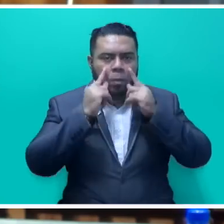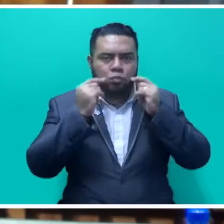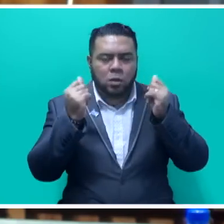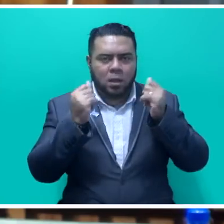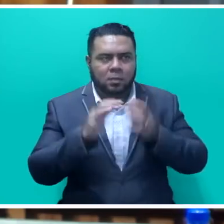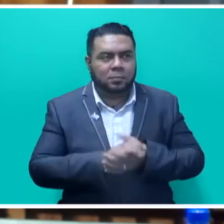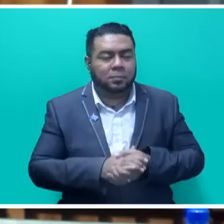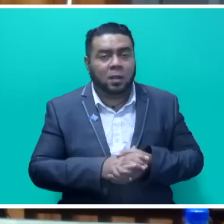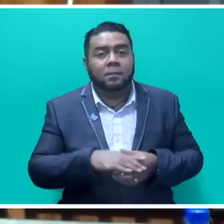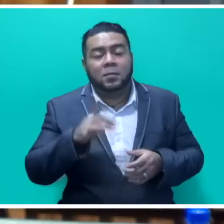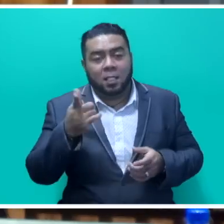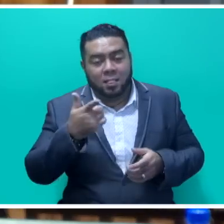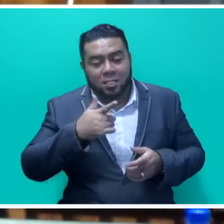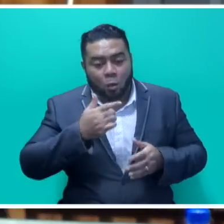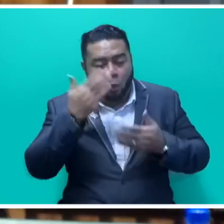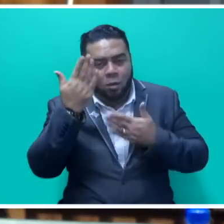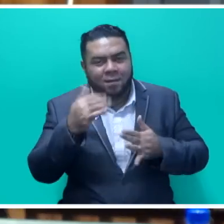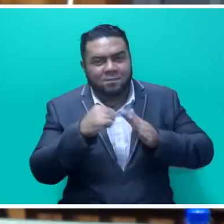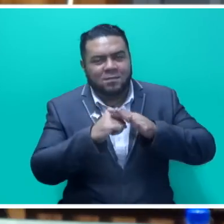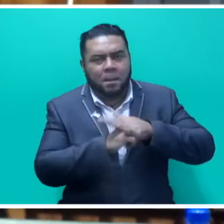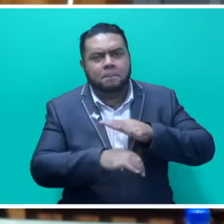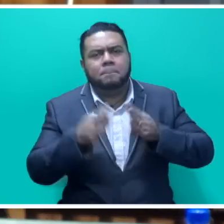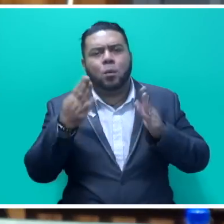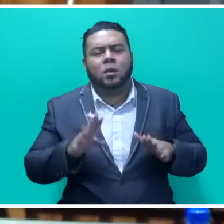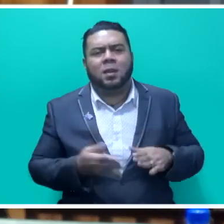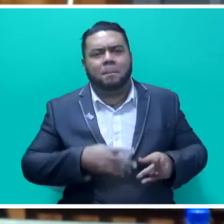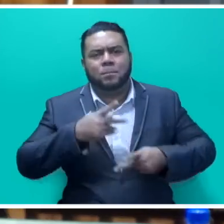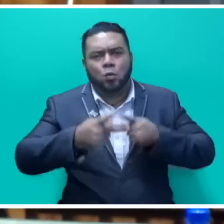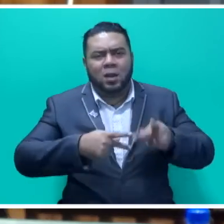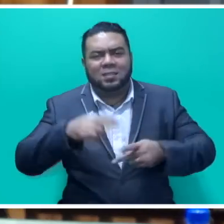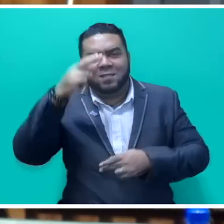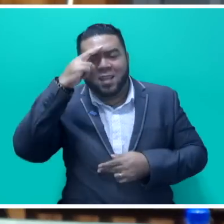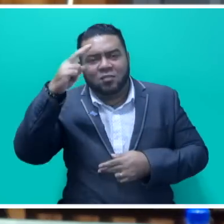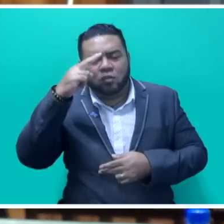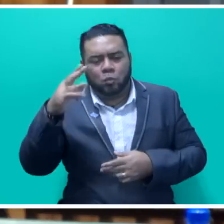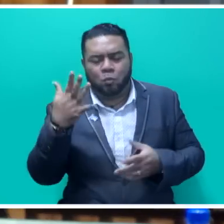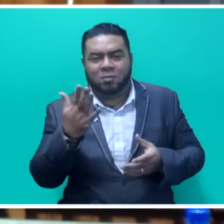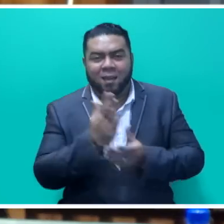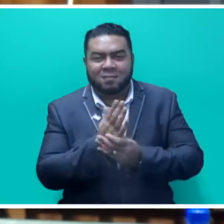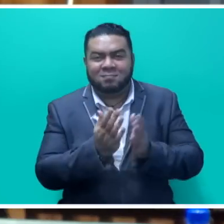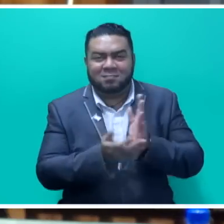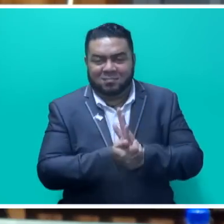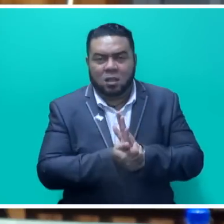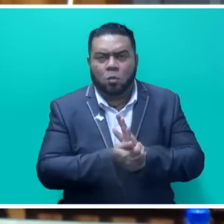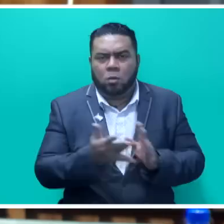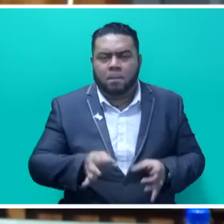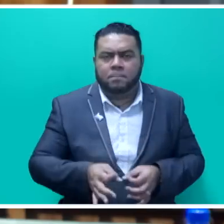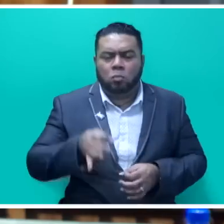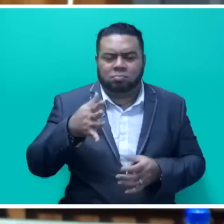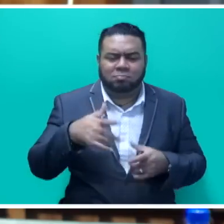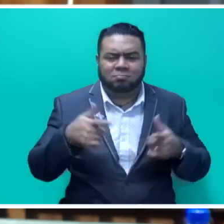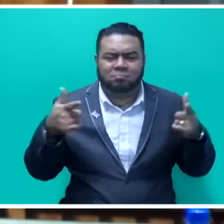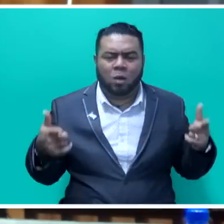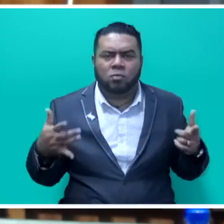To honor those who laid the foundations of a modern and progressive nation with their bare hands in polls apart from the